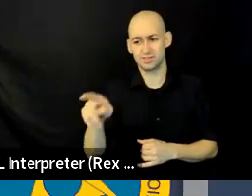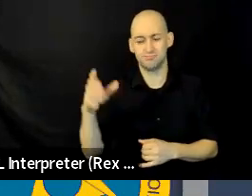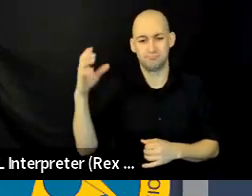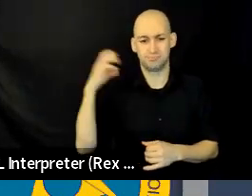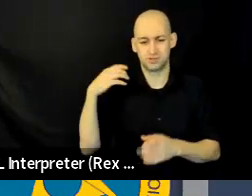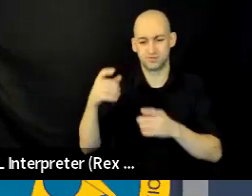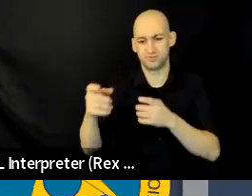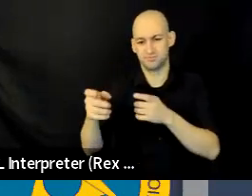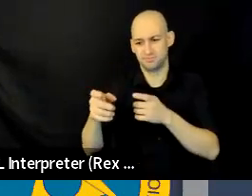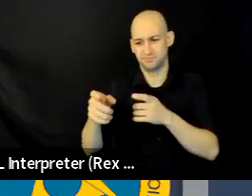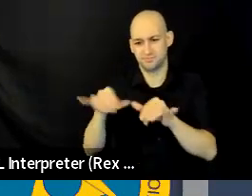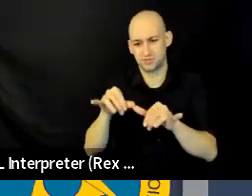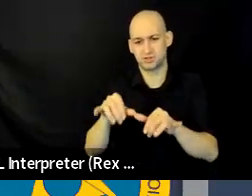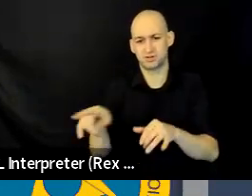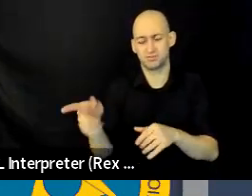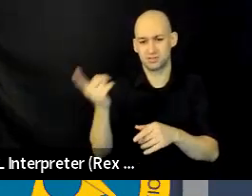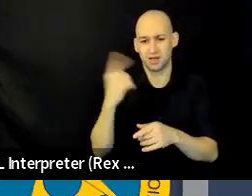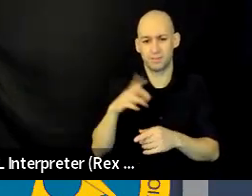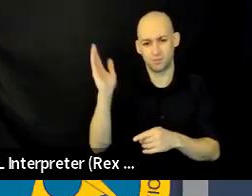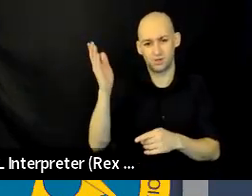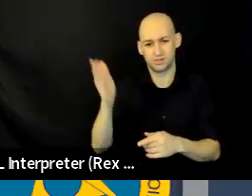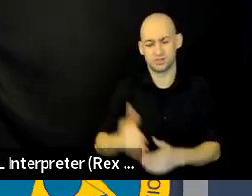department's presentation.